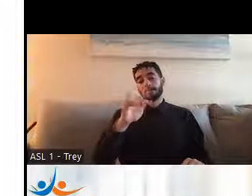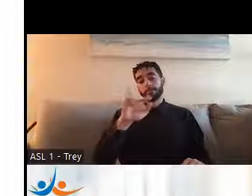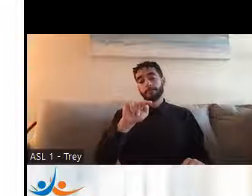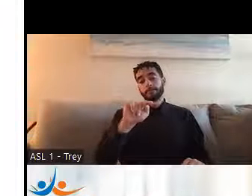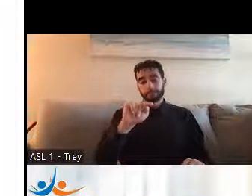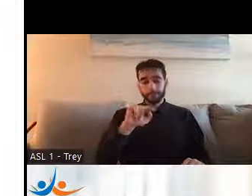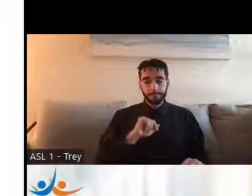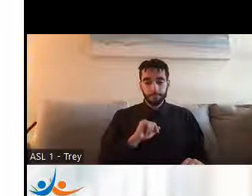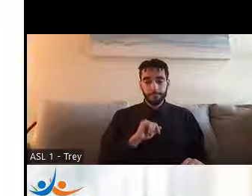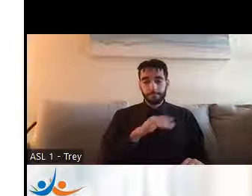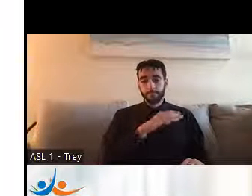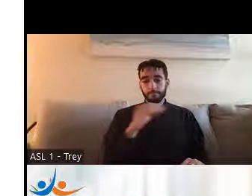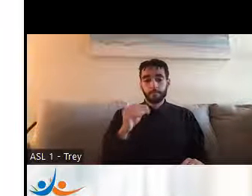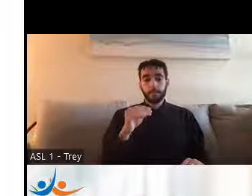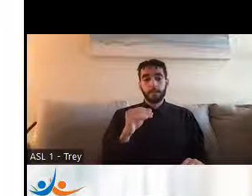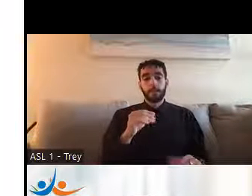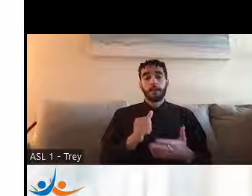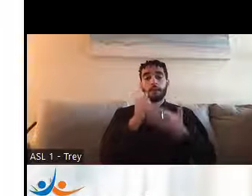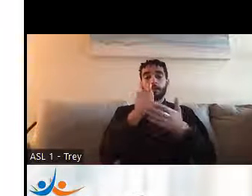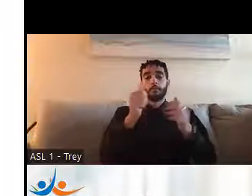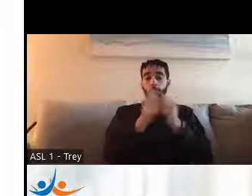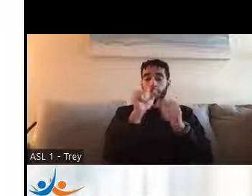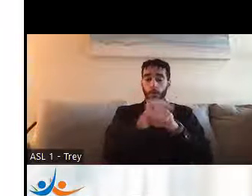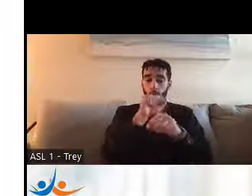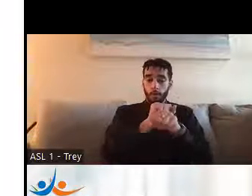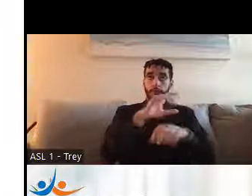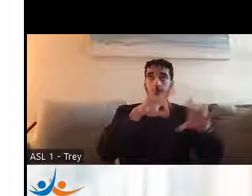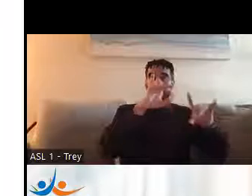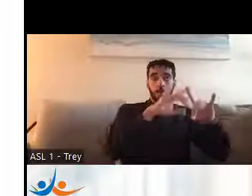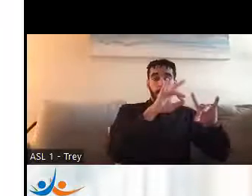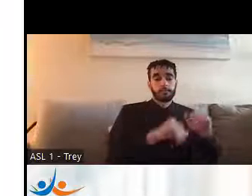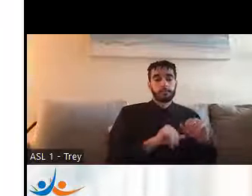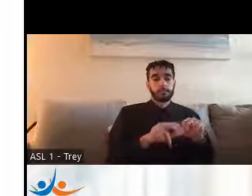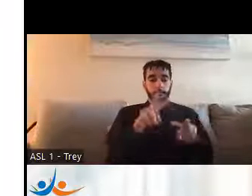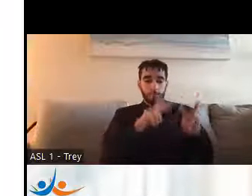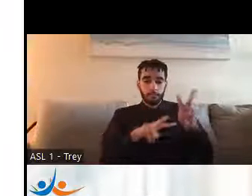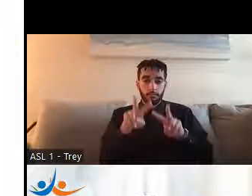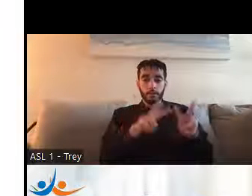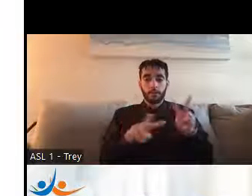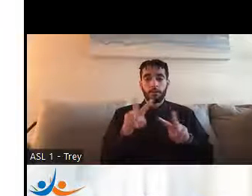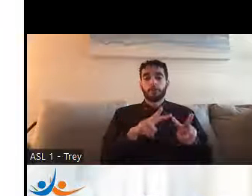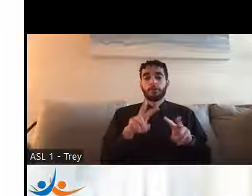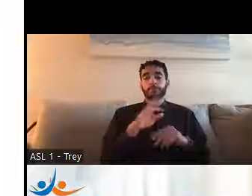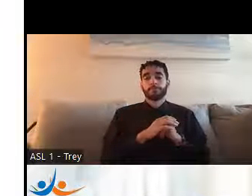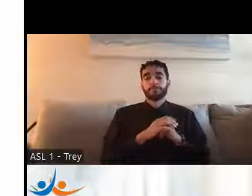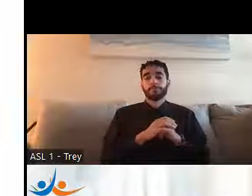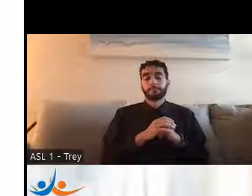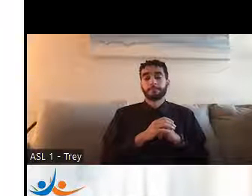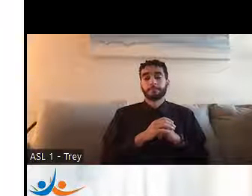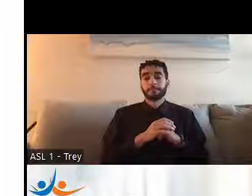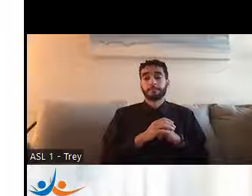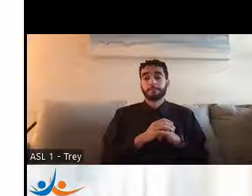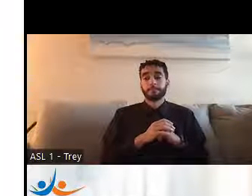and implementation of strategic plans to monitor and evaluate the success of their proposed work. So the